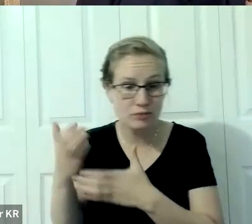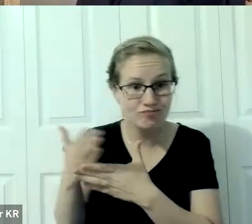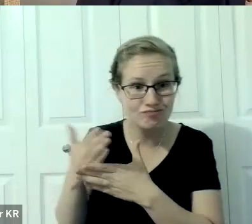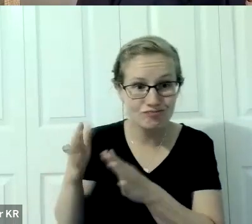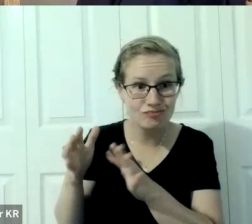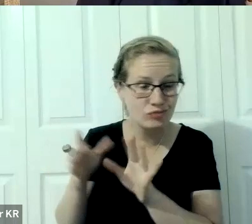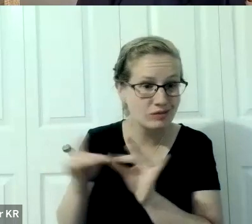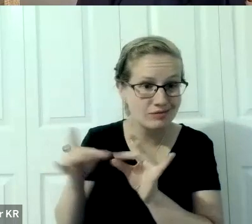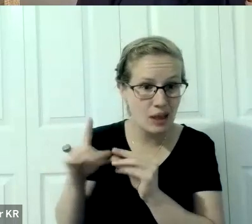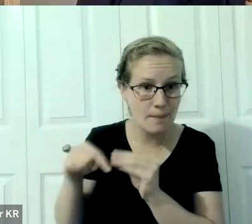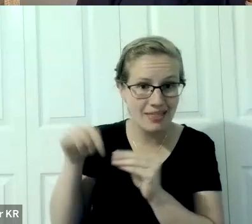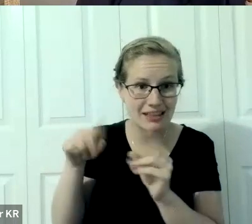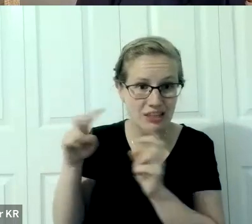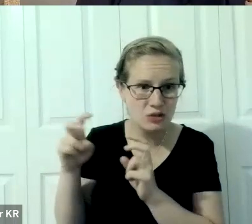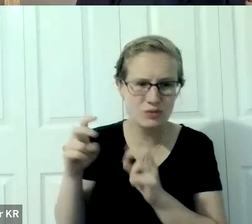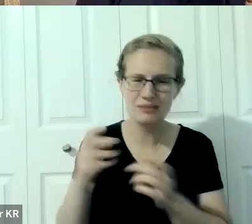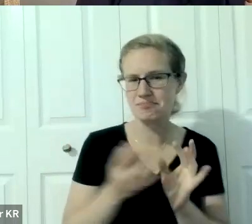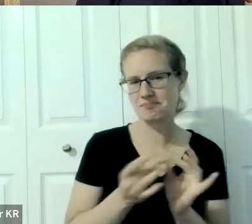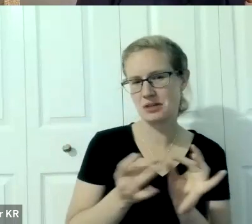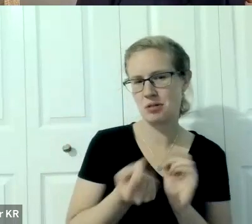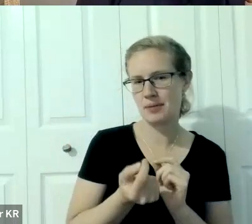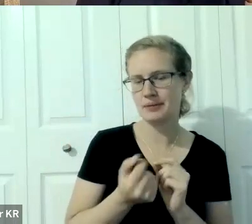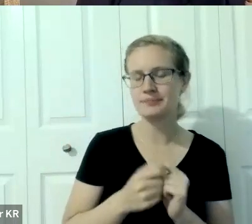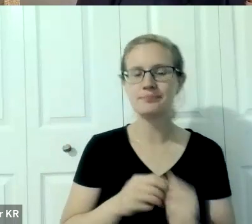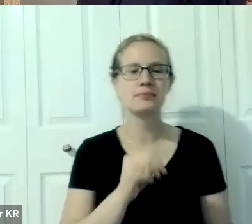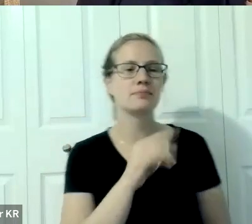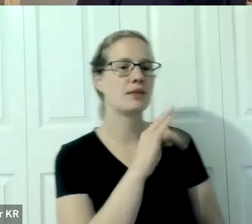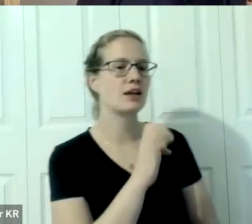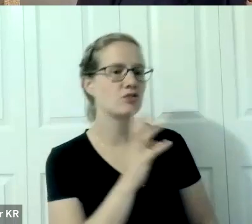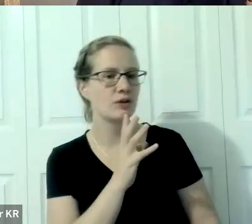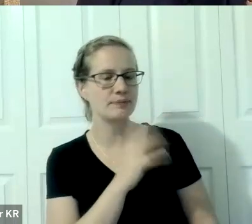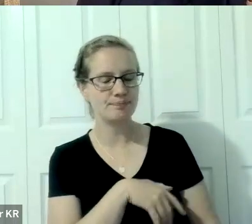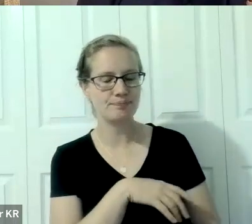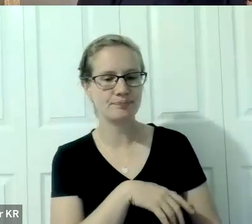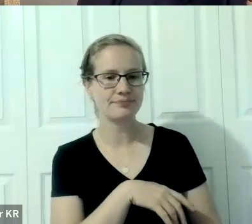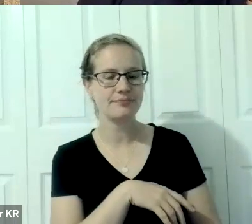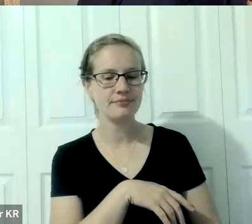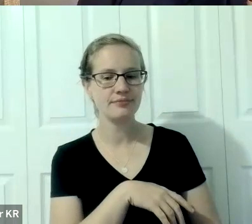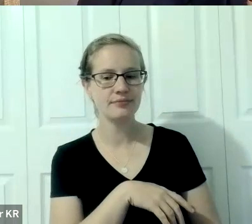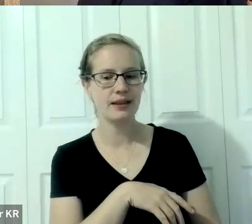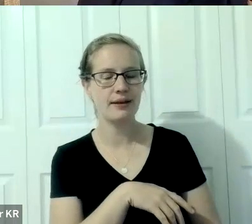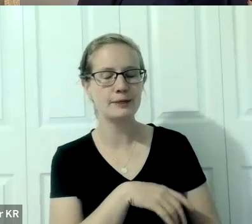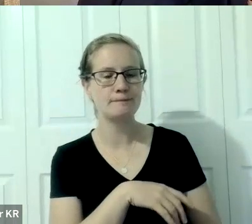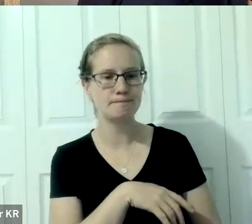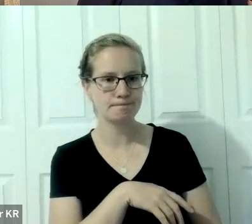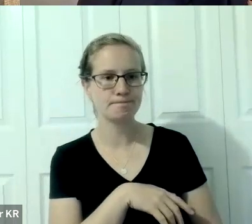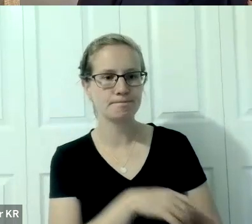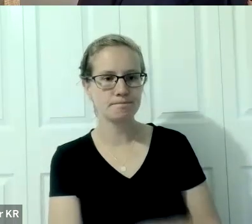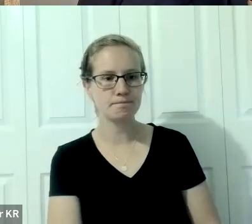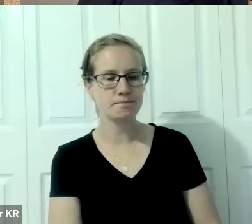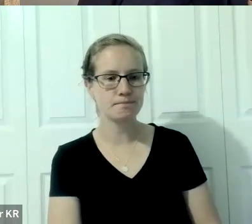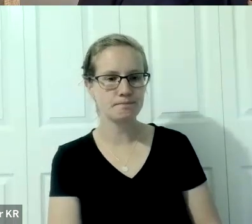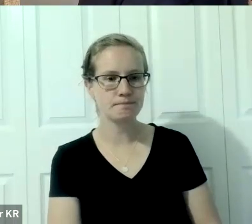issue of, we touched on it a little bit, this issue of, you know, spiritualizing things. I think about it when, you